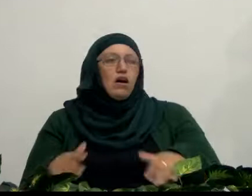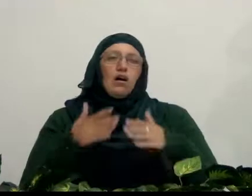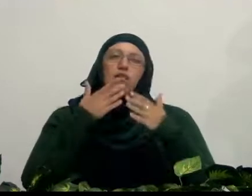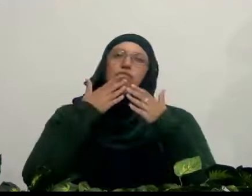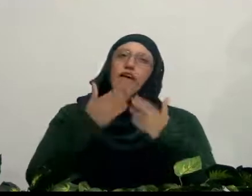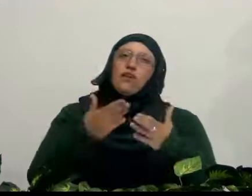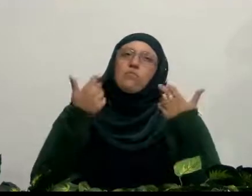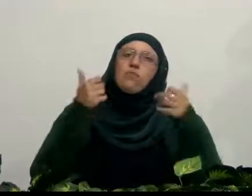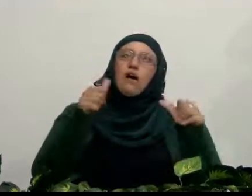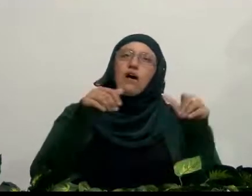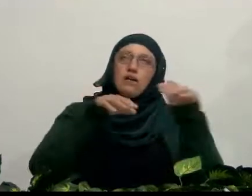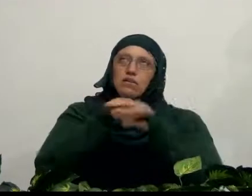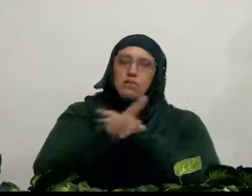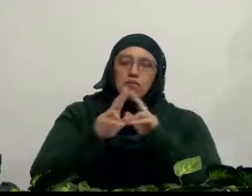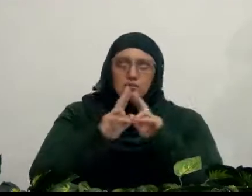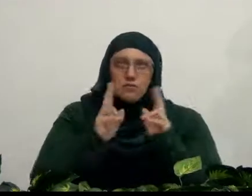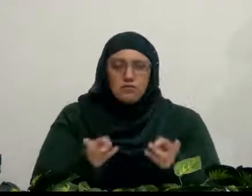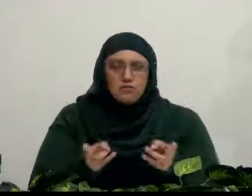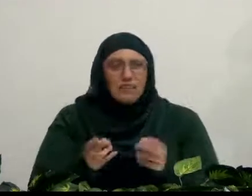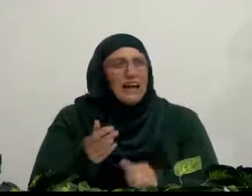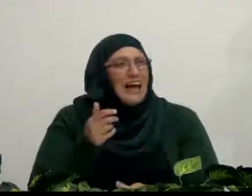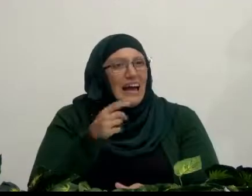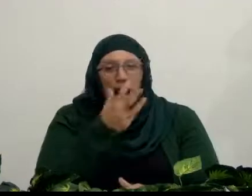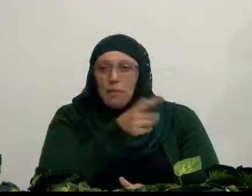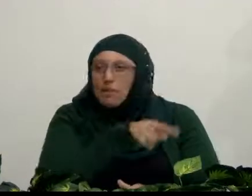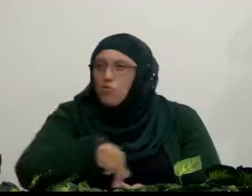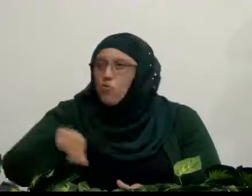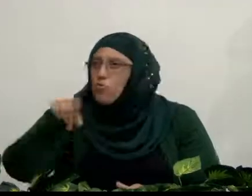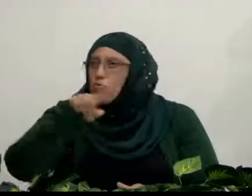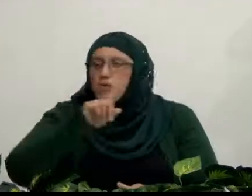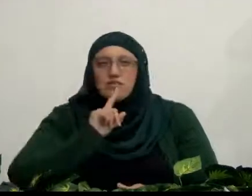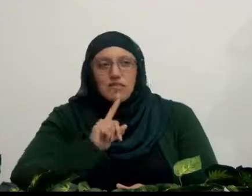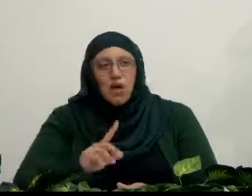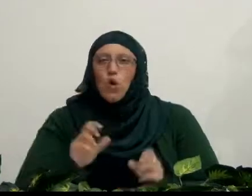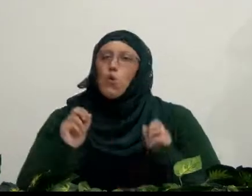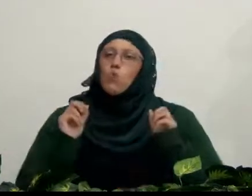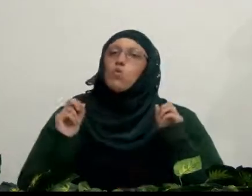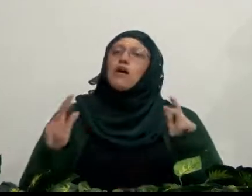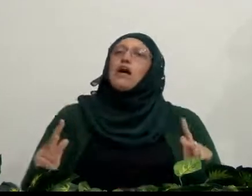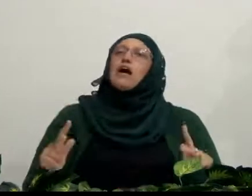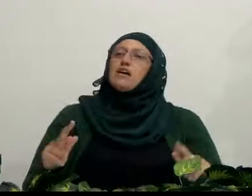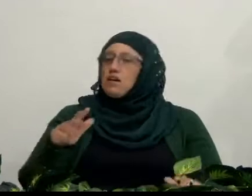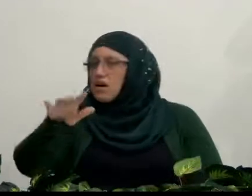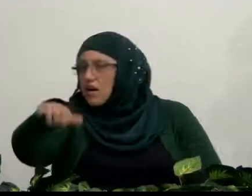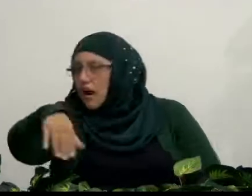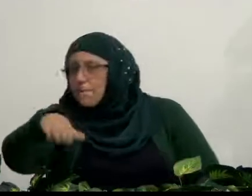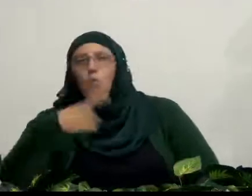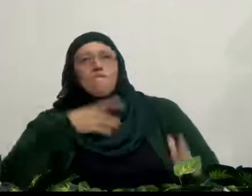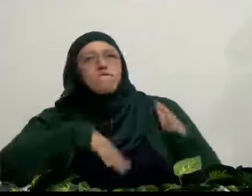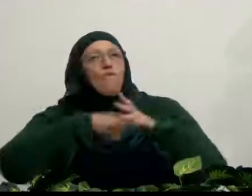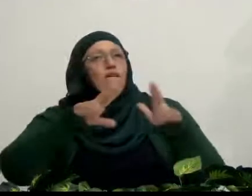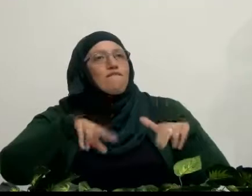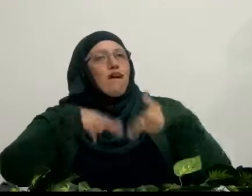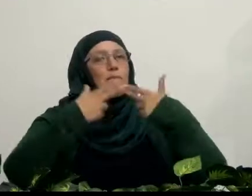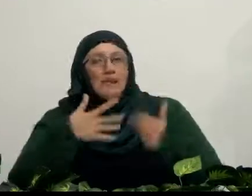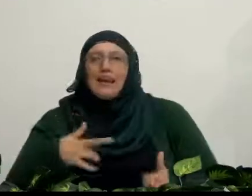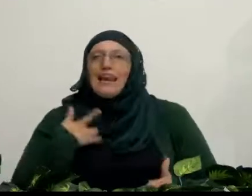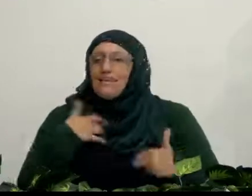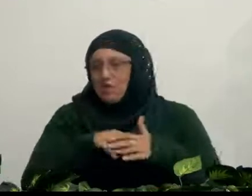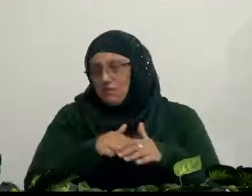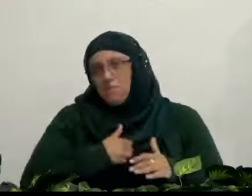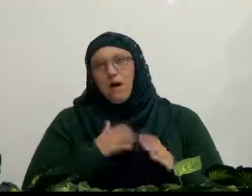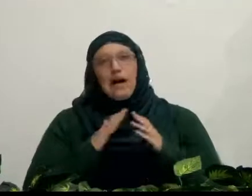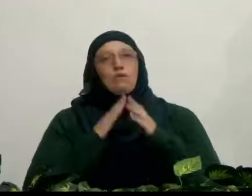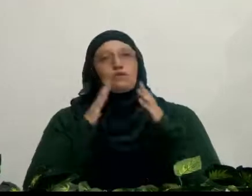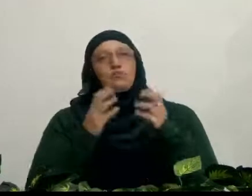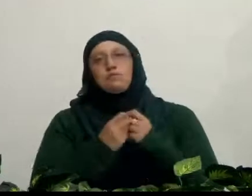How many of us would be really truly a Muslim to say that, okay, I can accommodate one family and my business, I share it,